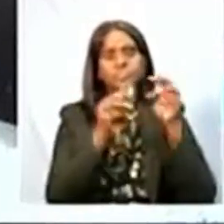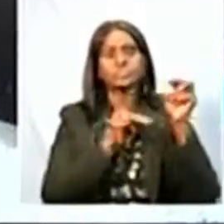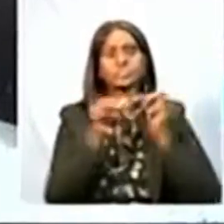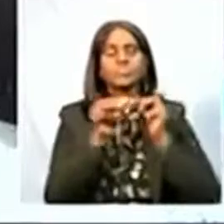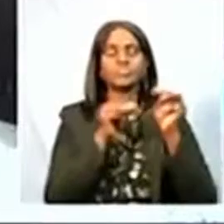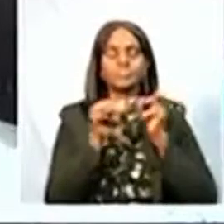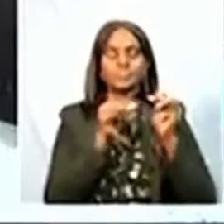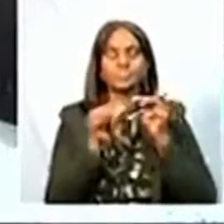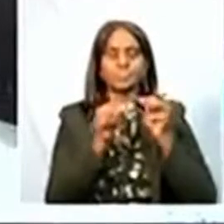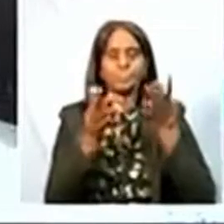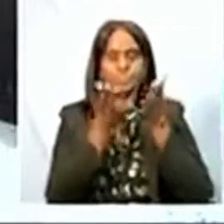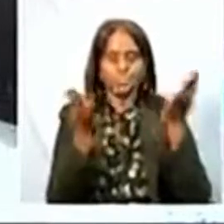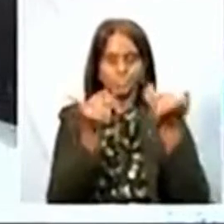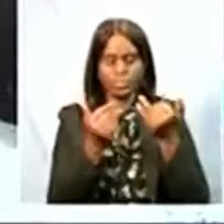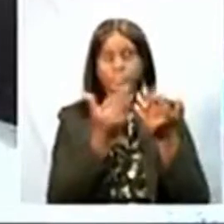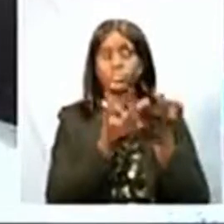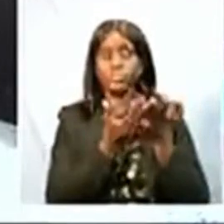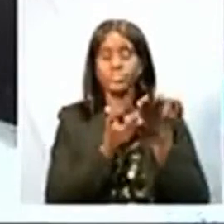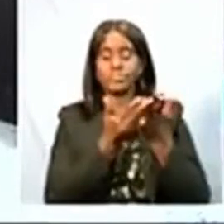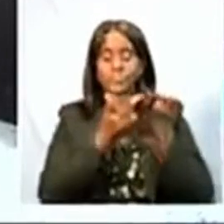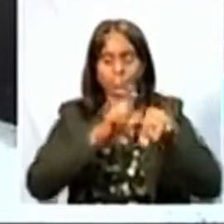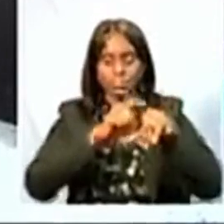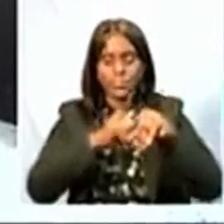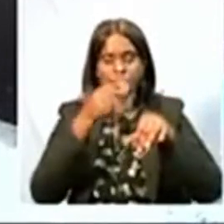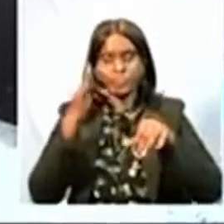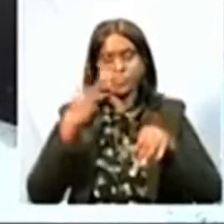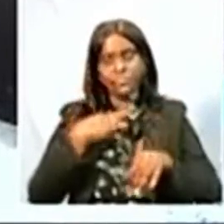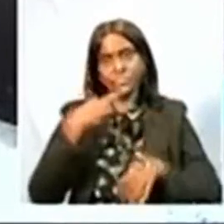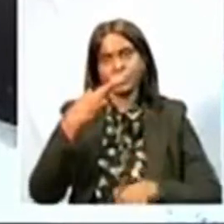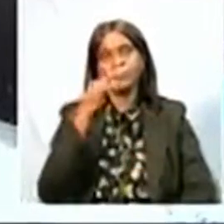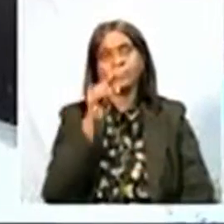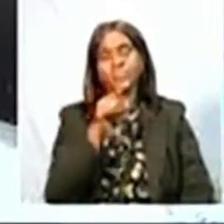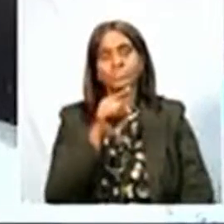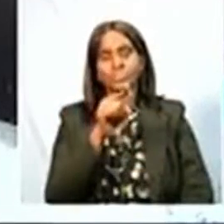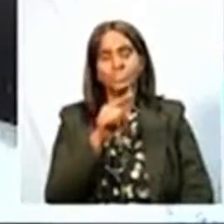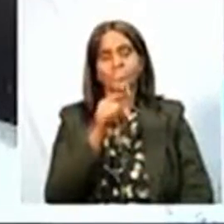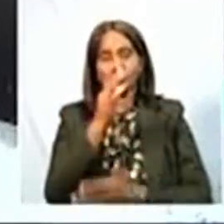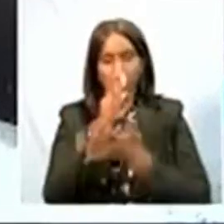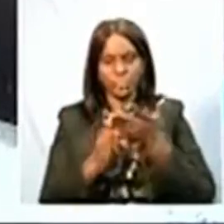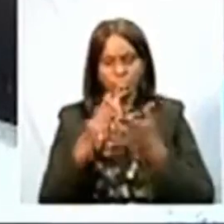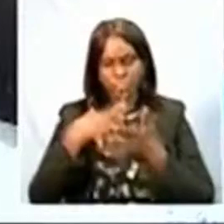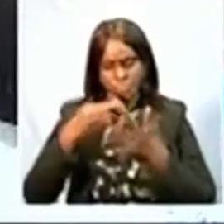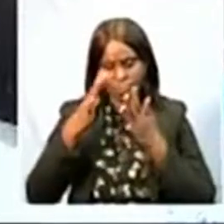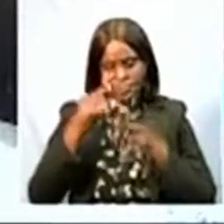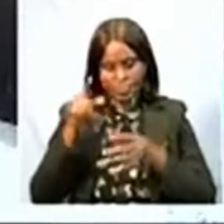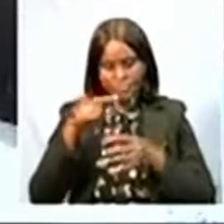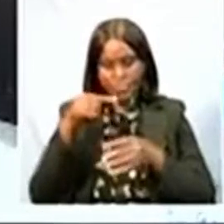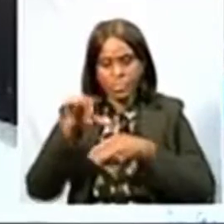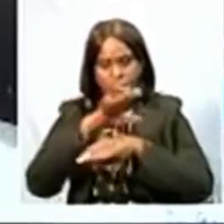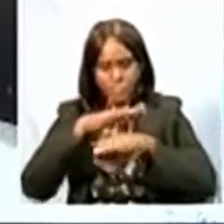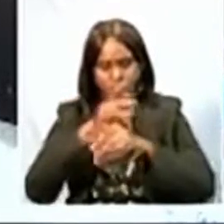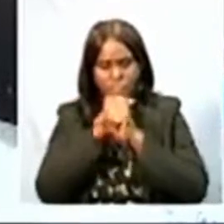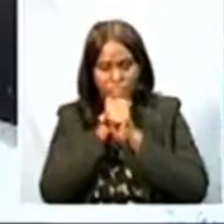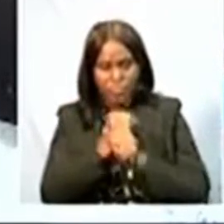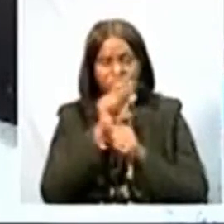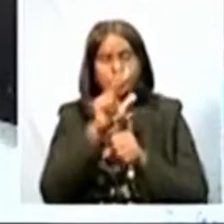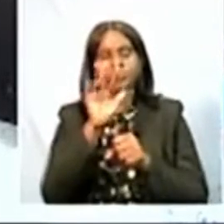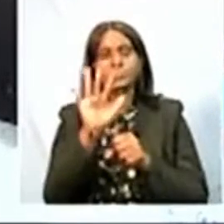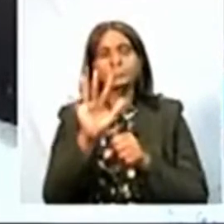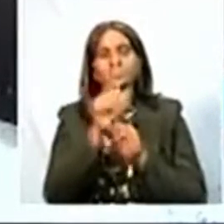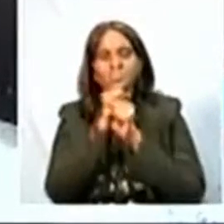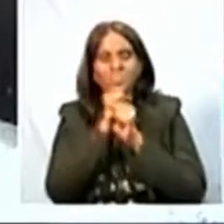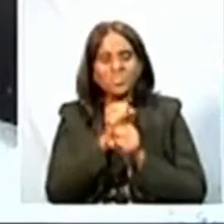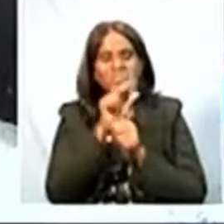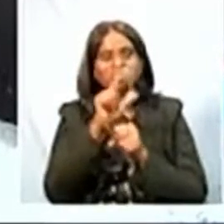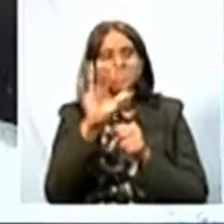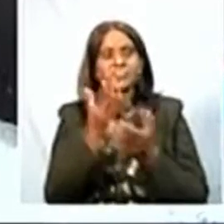management where at the time of application, some applicants were over the age of 35.